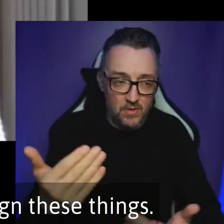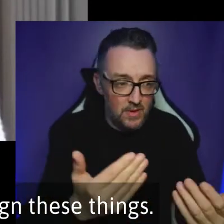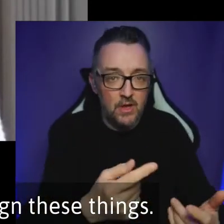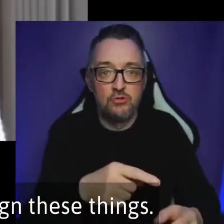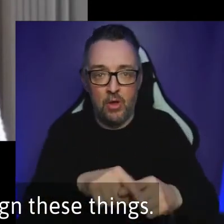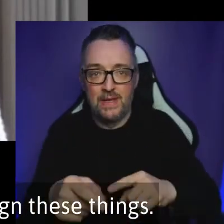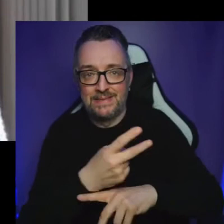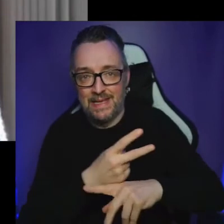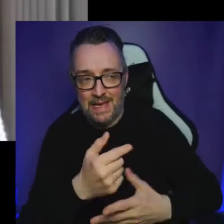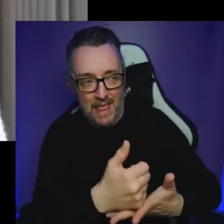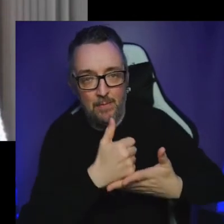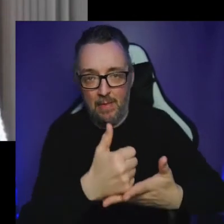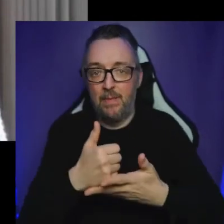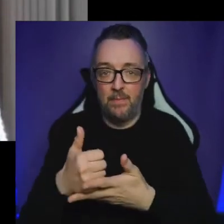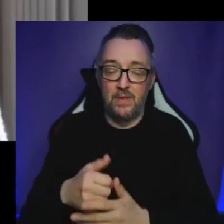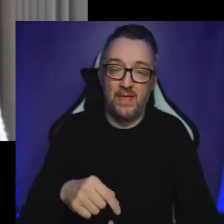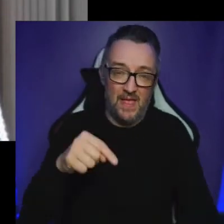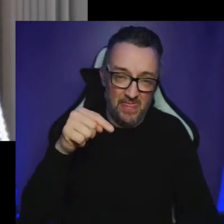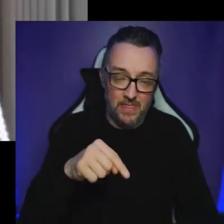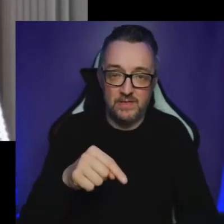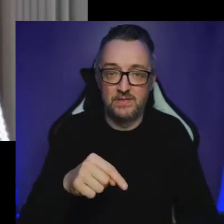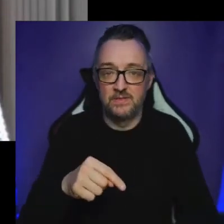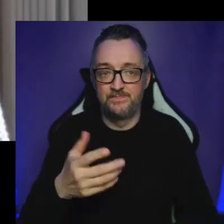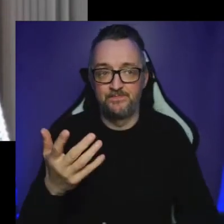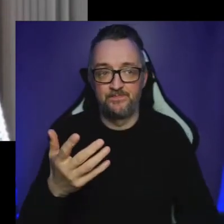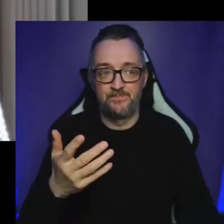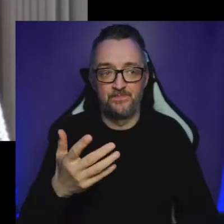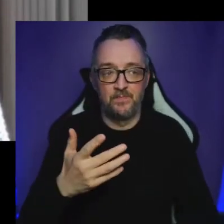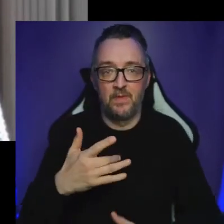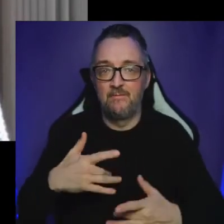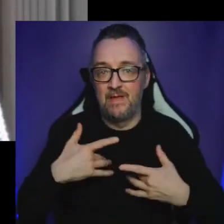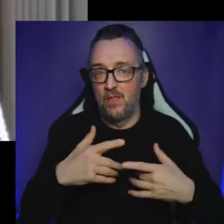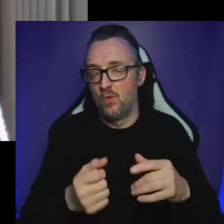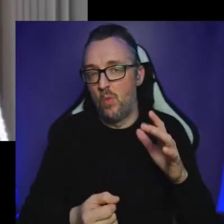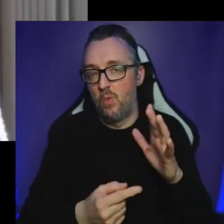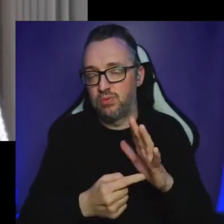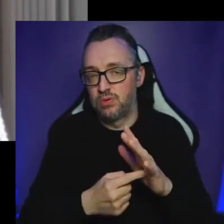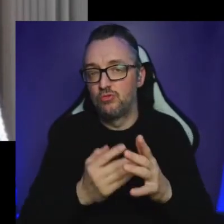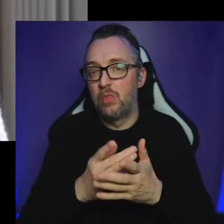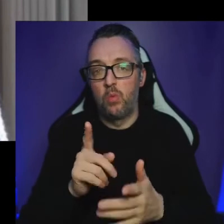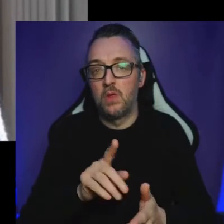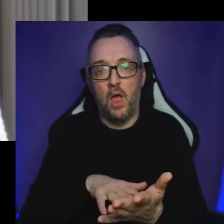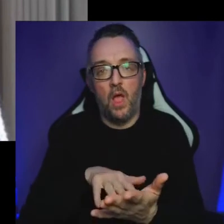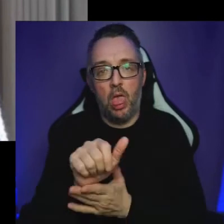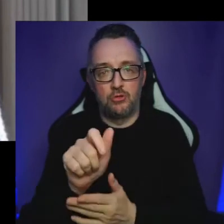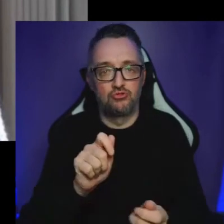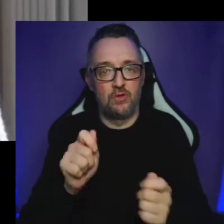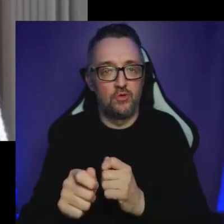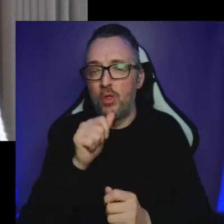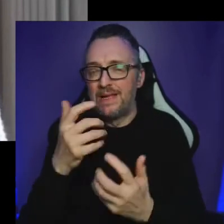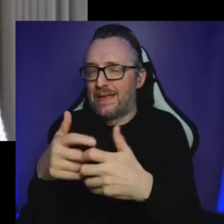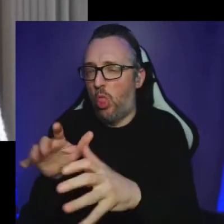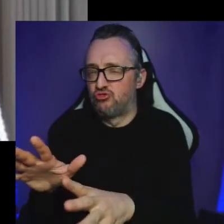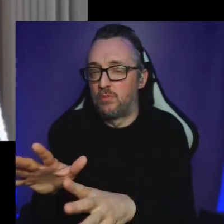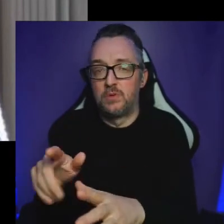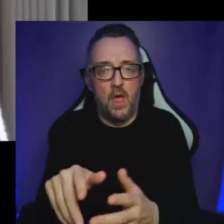design these things. I think that's something that's, again, it's more of a culture shift than any technology shift. But I